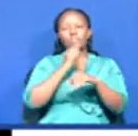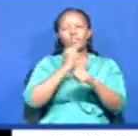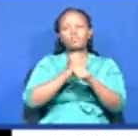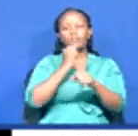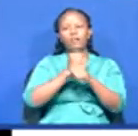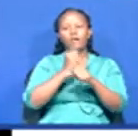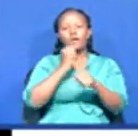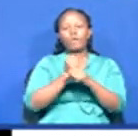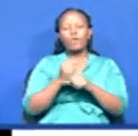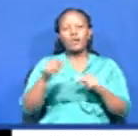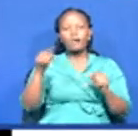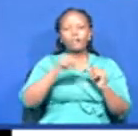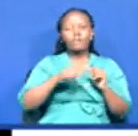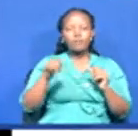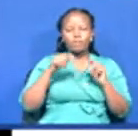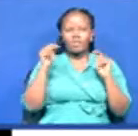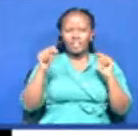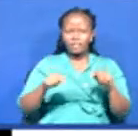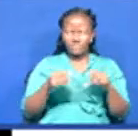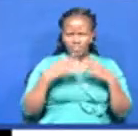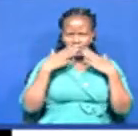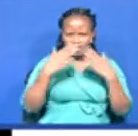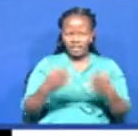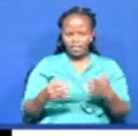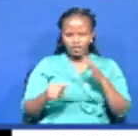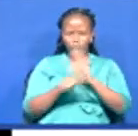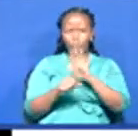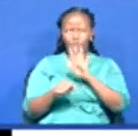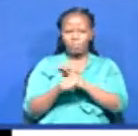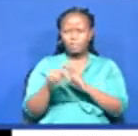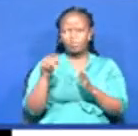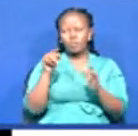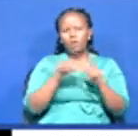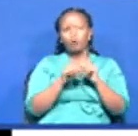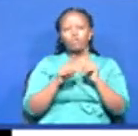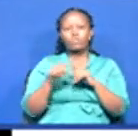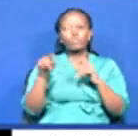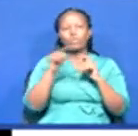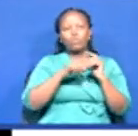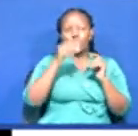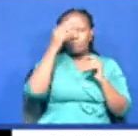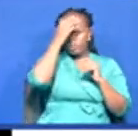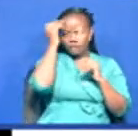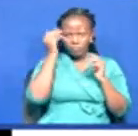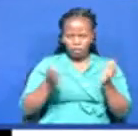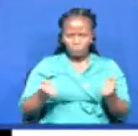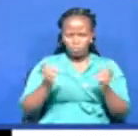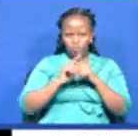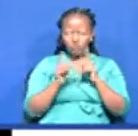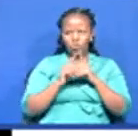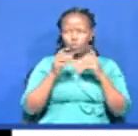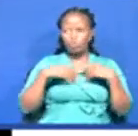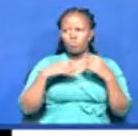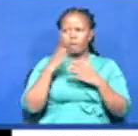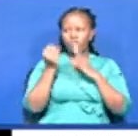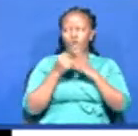us here today. Thank you so much. And with that, I also forgot Maroon Commandos. Let's appreciate all of